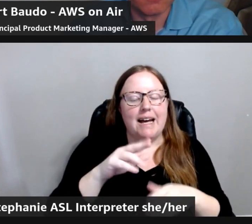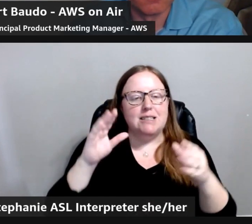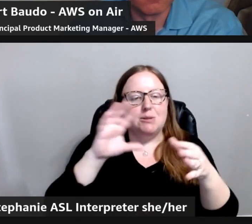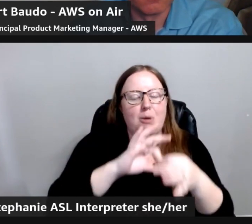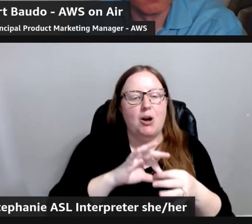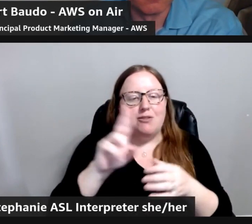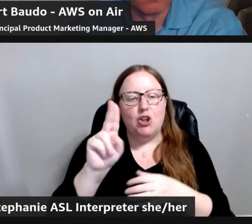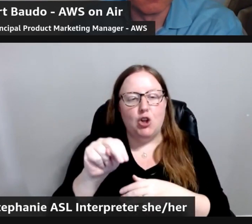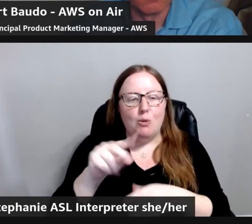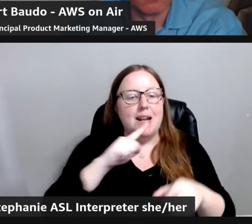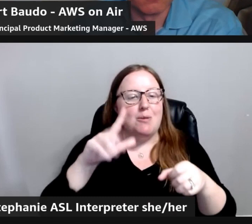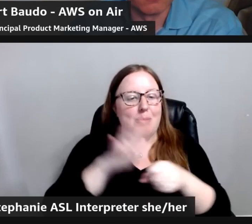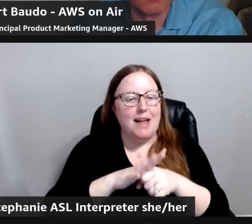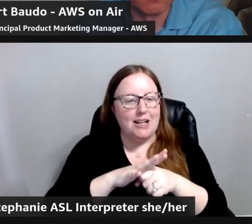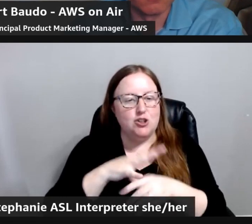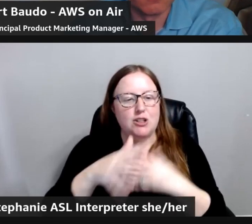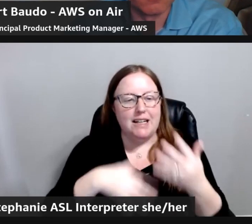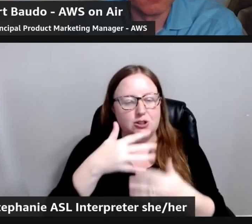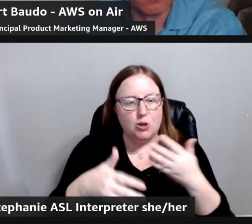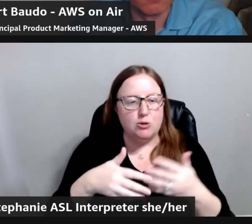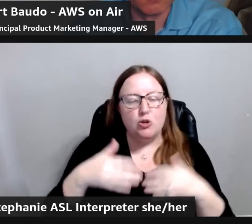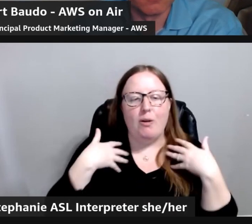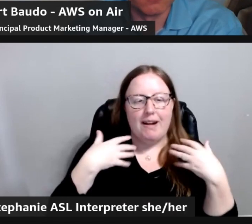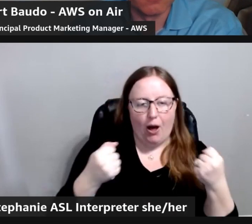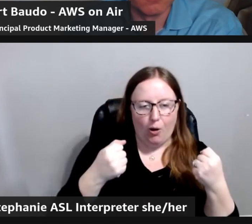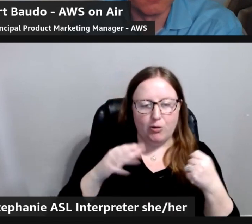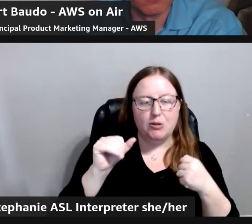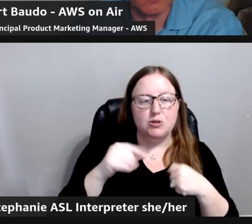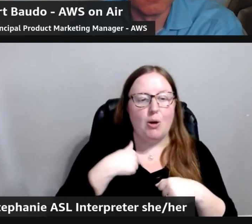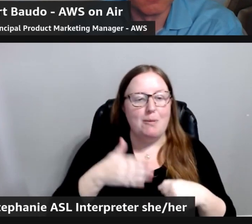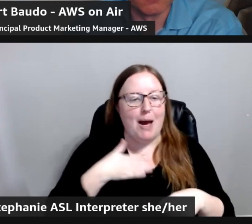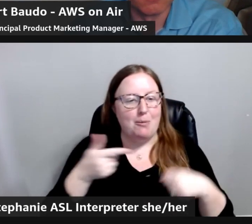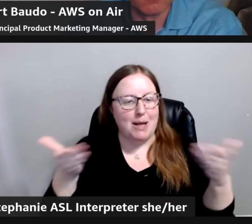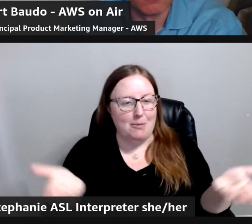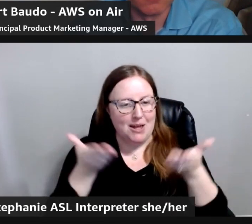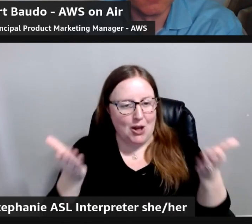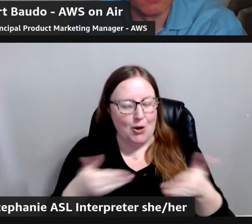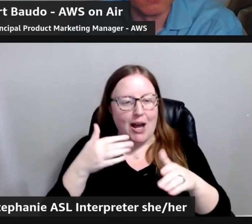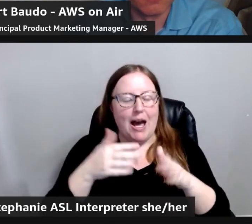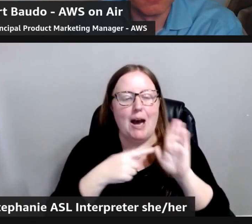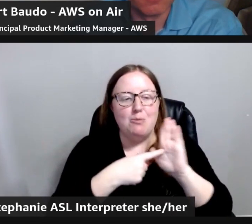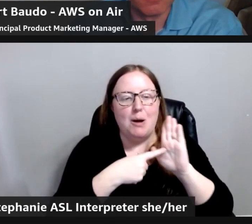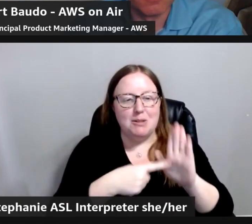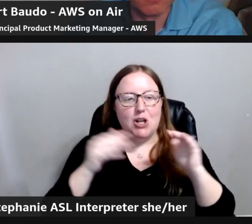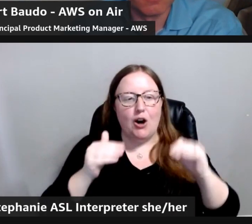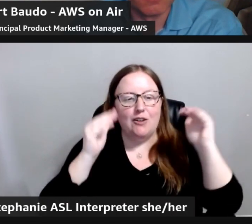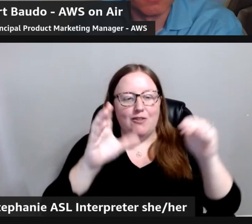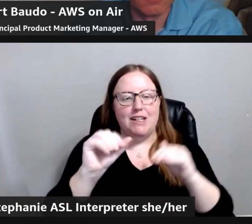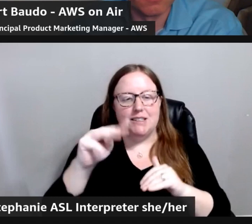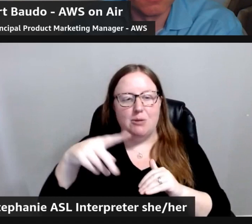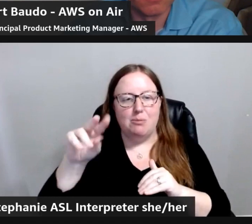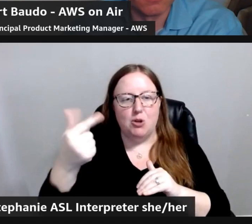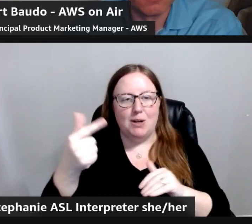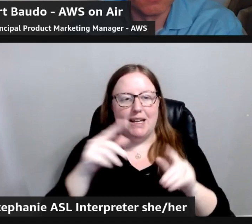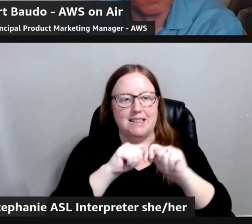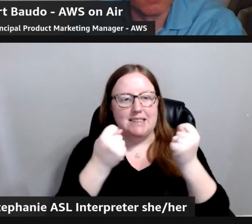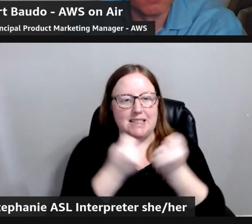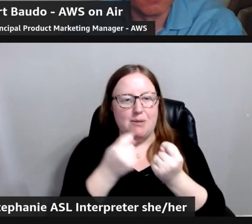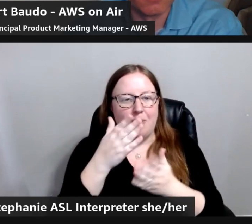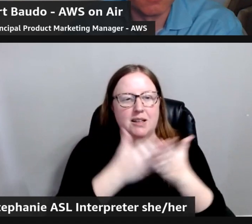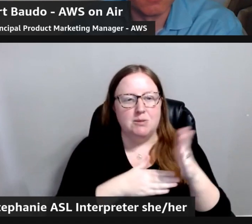Climate Pledge and social determinants of health. So I'm delighted to be here, and I'm representing our advanced computing team, which is part of our